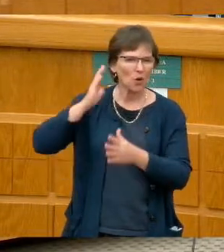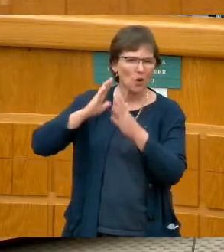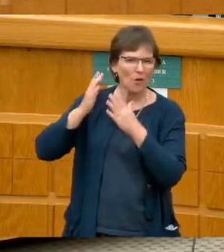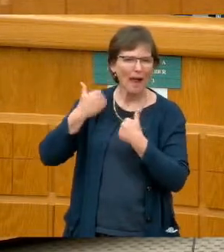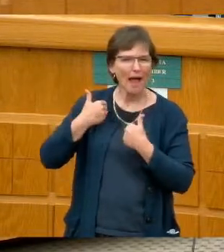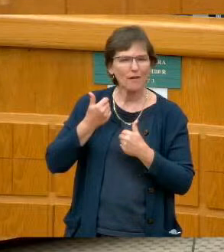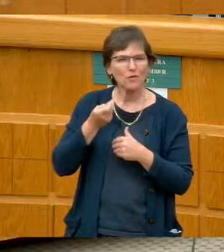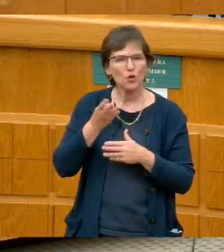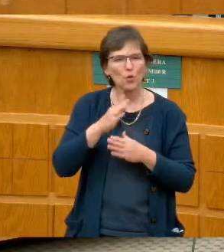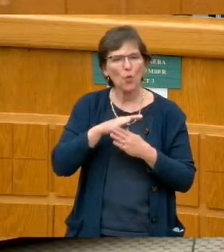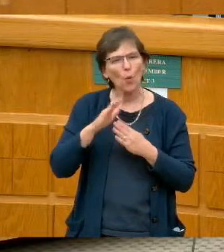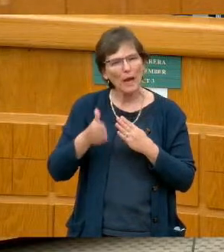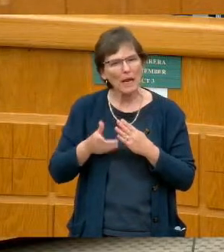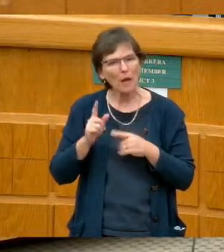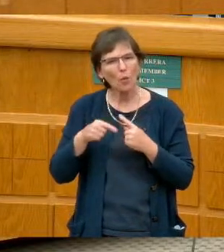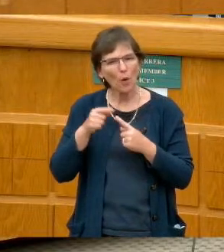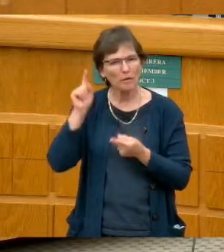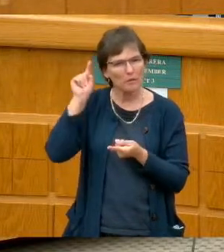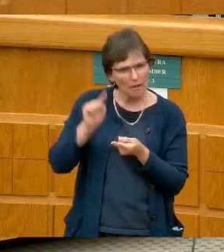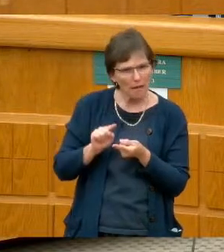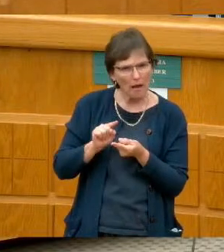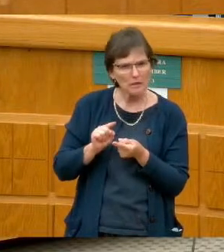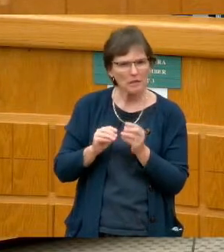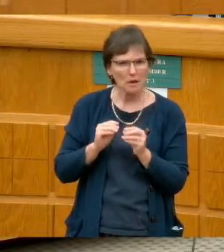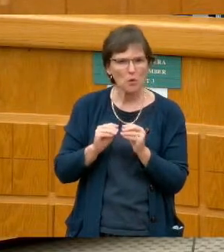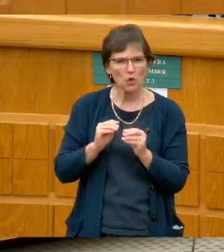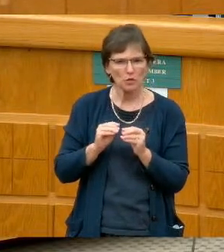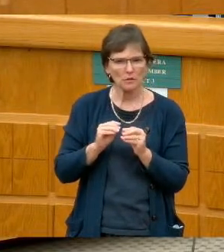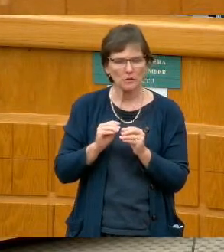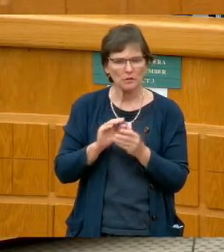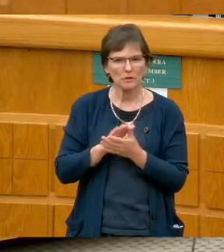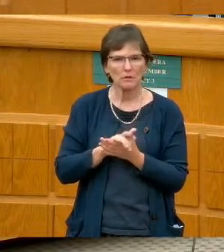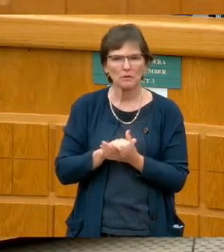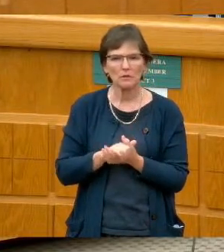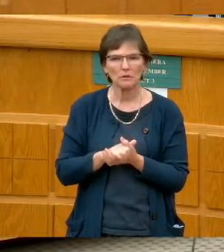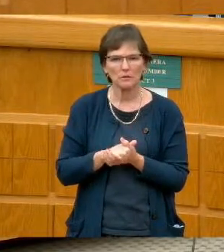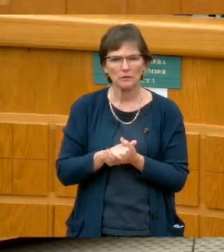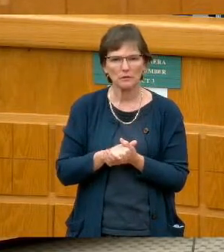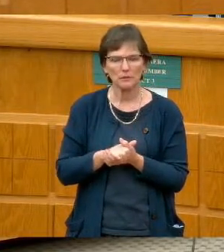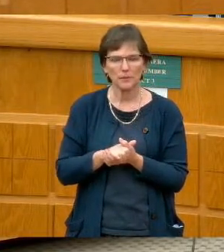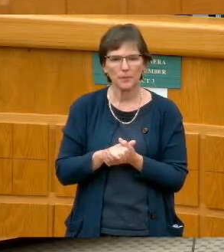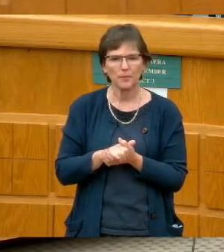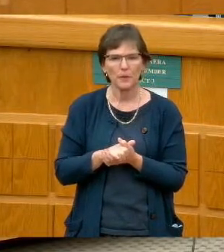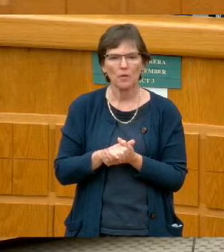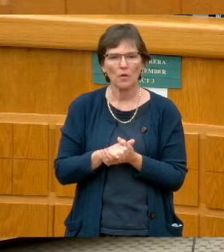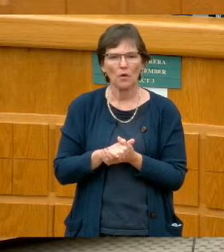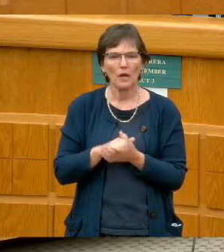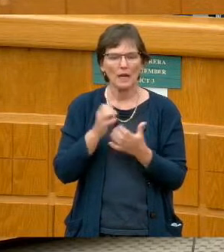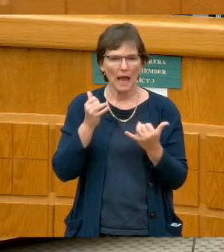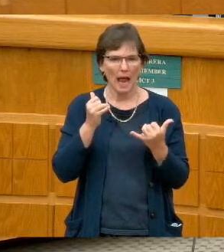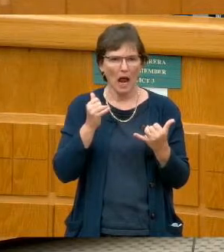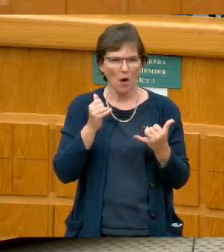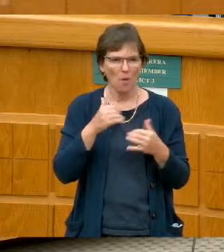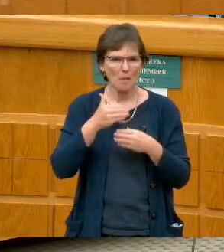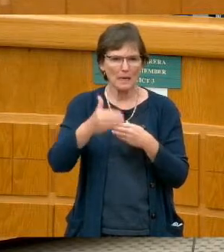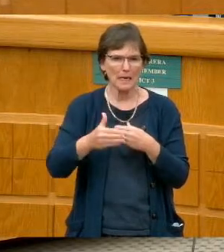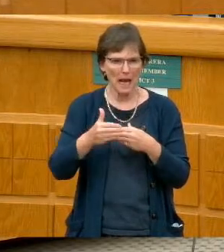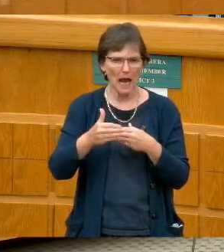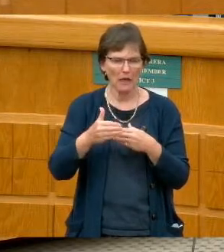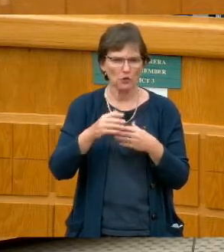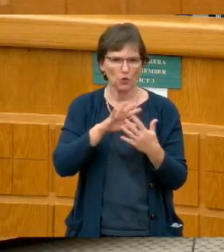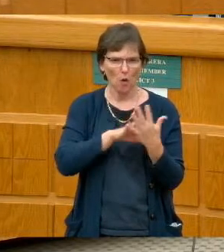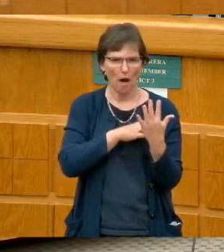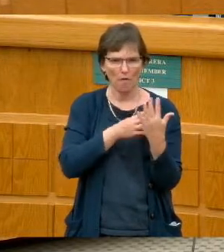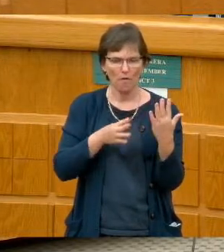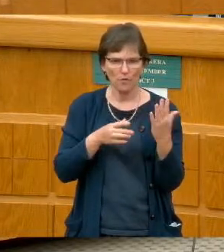counts. It brings down that 7-day running average. Okay, so let's go to the next graph real quick here. So this is